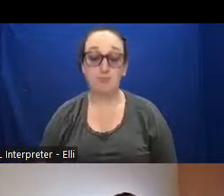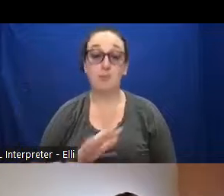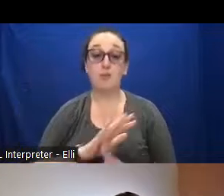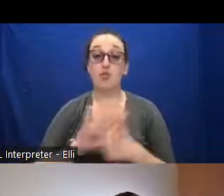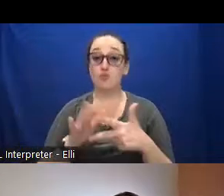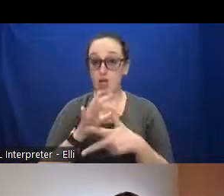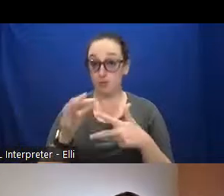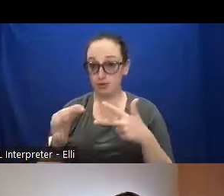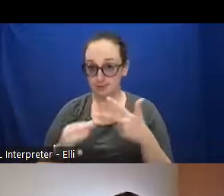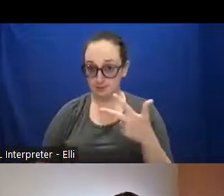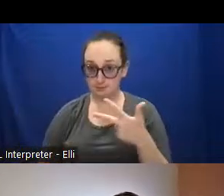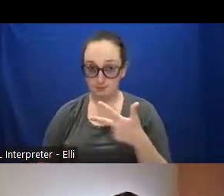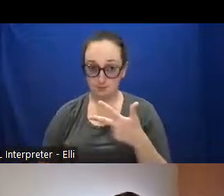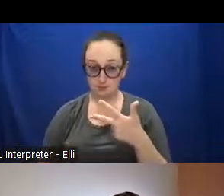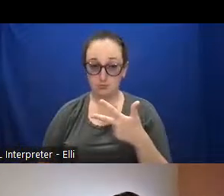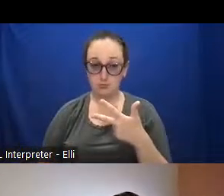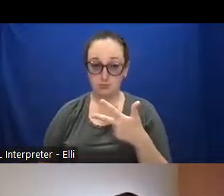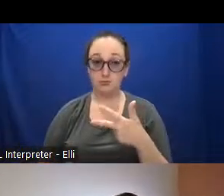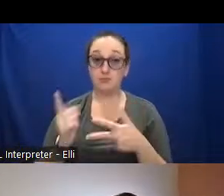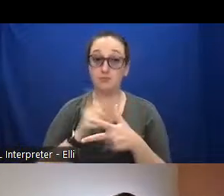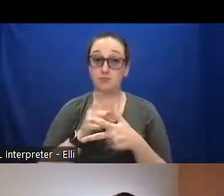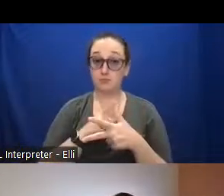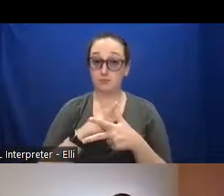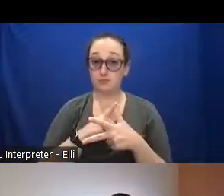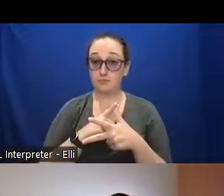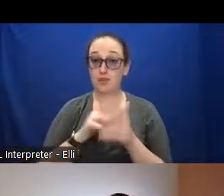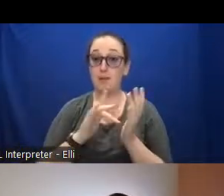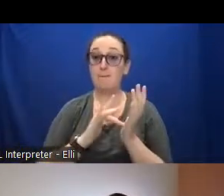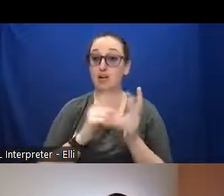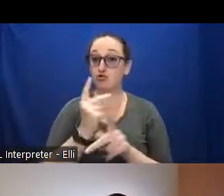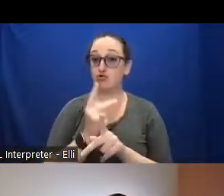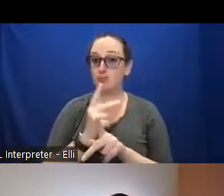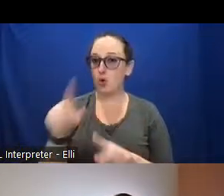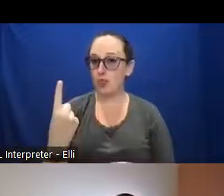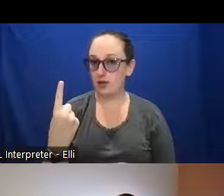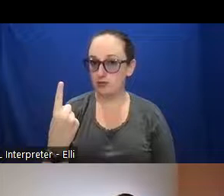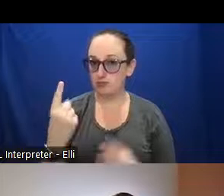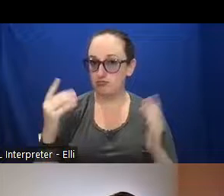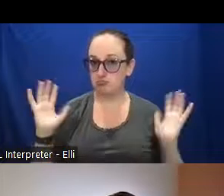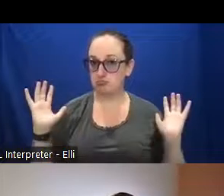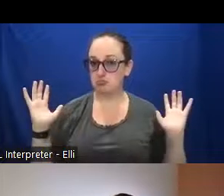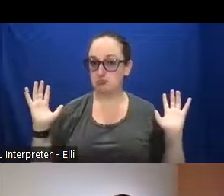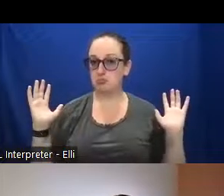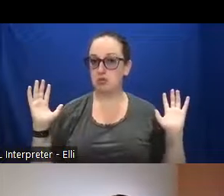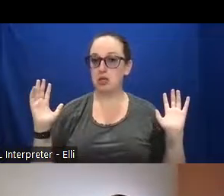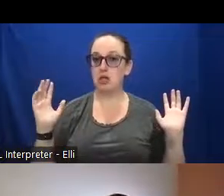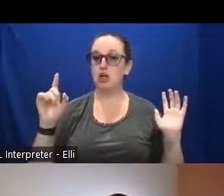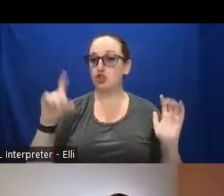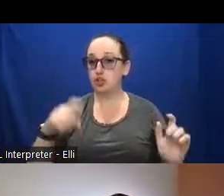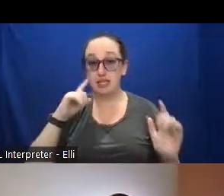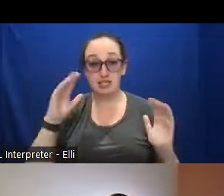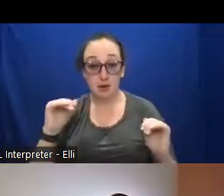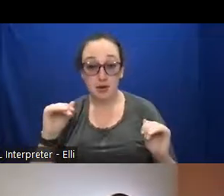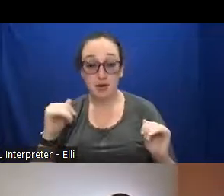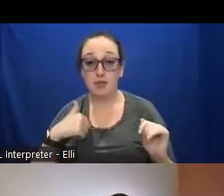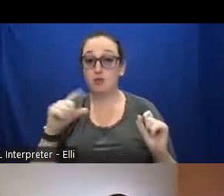as I said, available to them. One is medical treatment only. So that means there should be an expectation that they